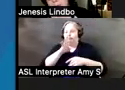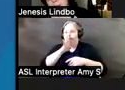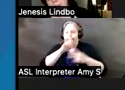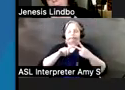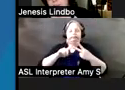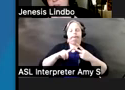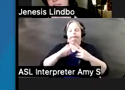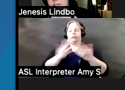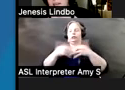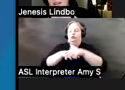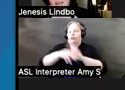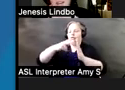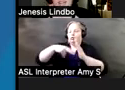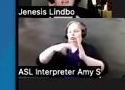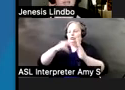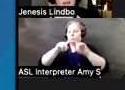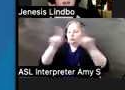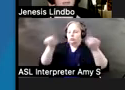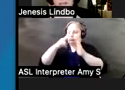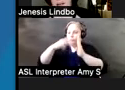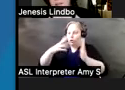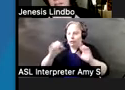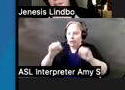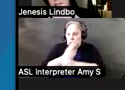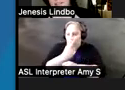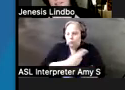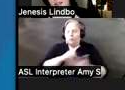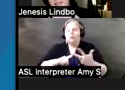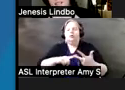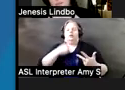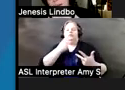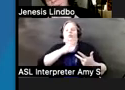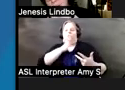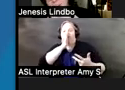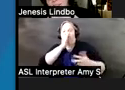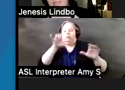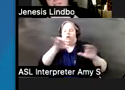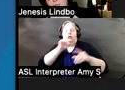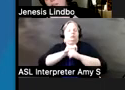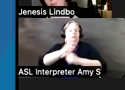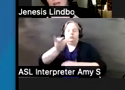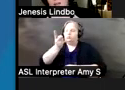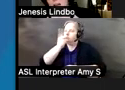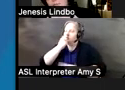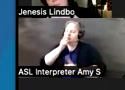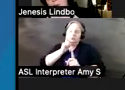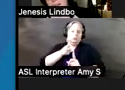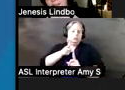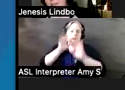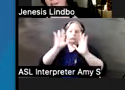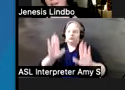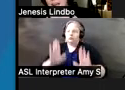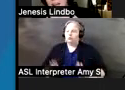screen reading capabilities. The voice acting is spot on. That's where they put a lot of that